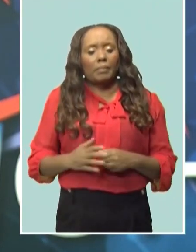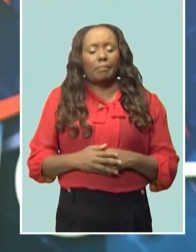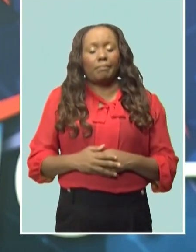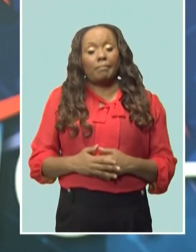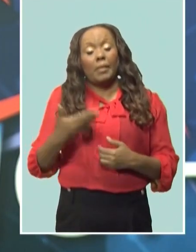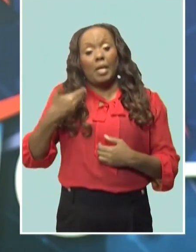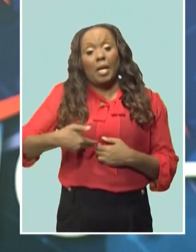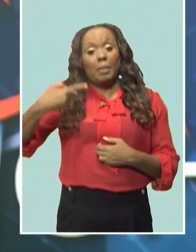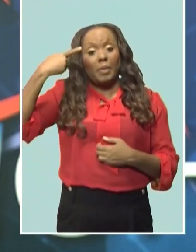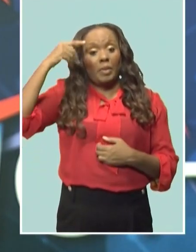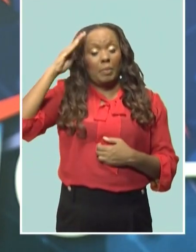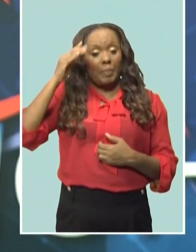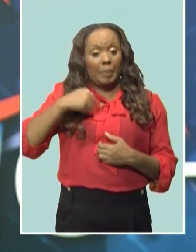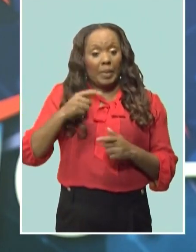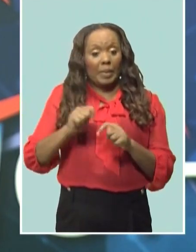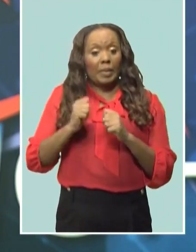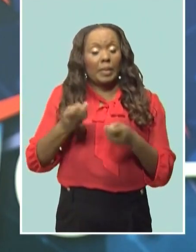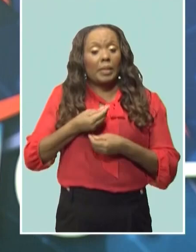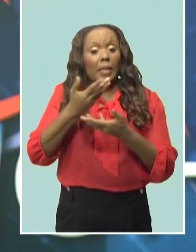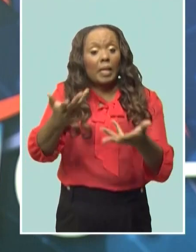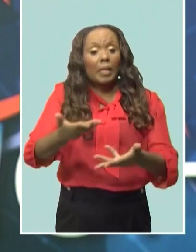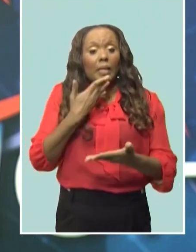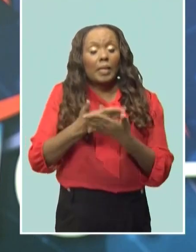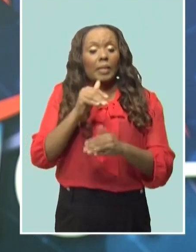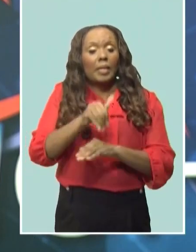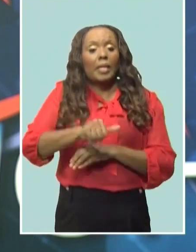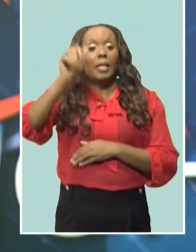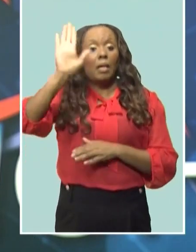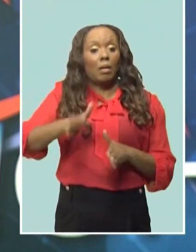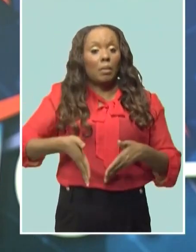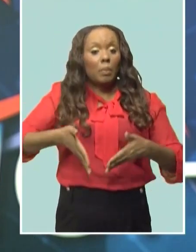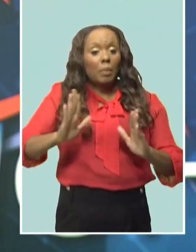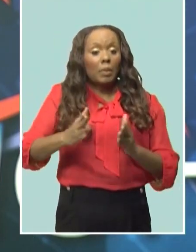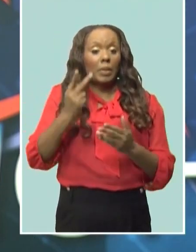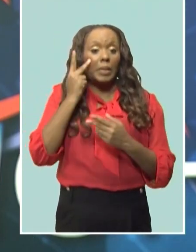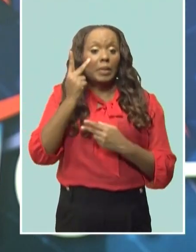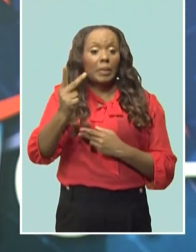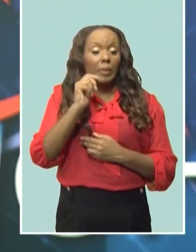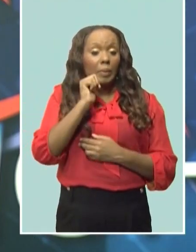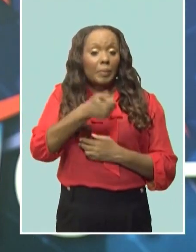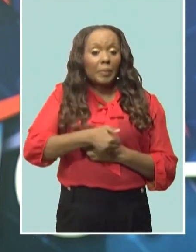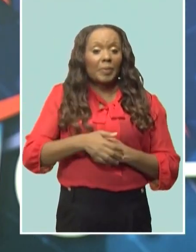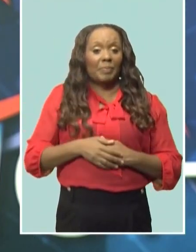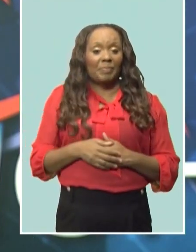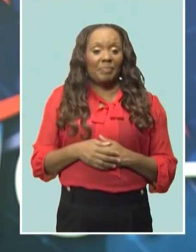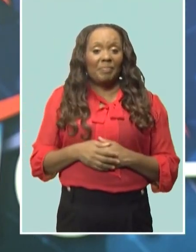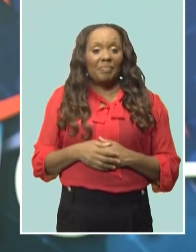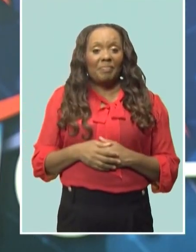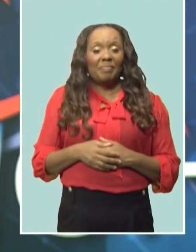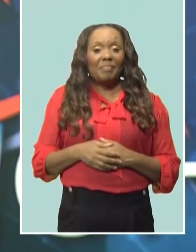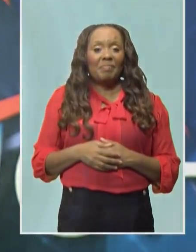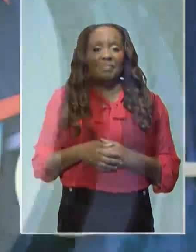I'm Pearson Bowen. For the crew, to all of you, good night. By God's will, we'll see you tomorrow.